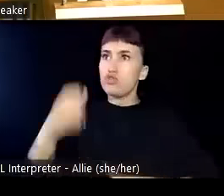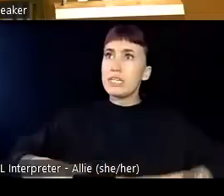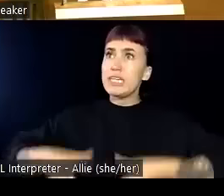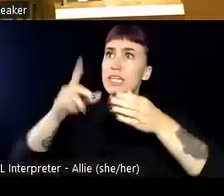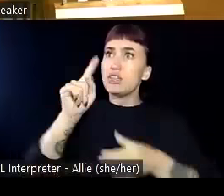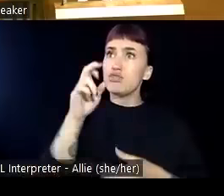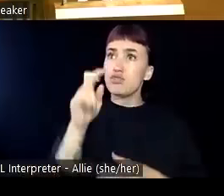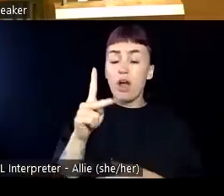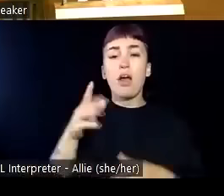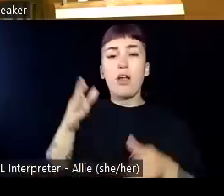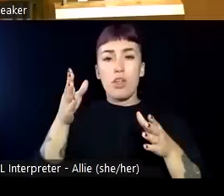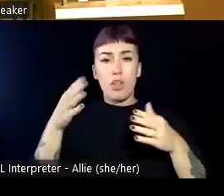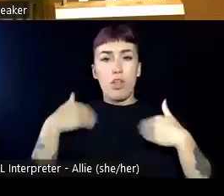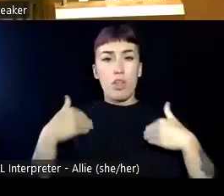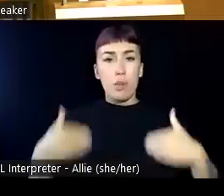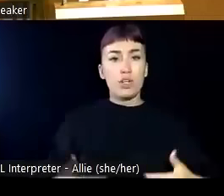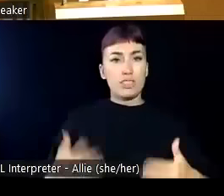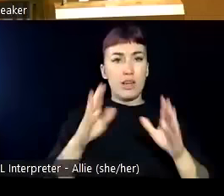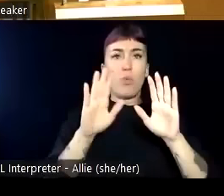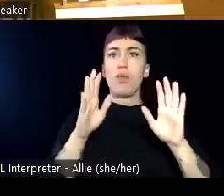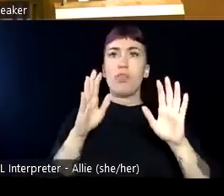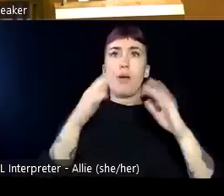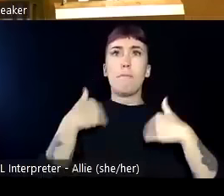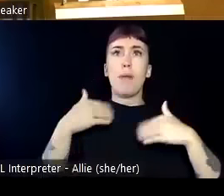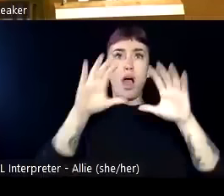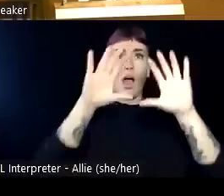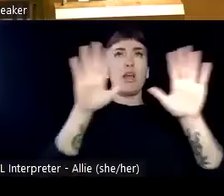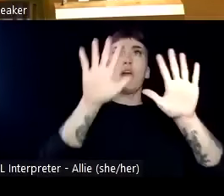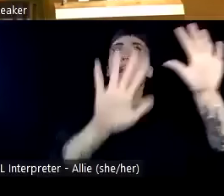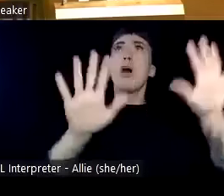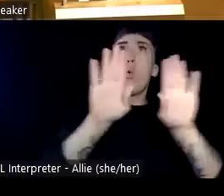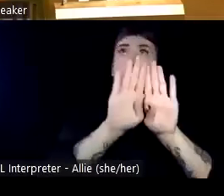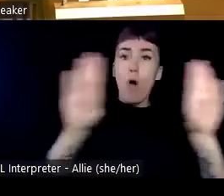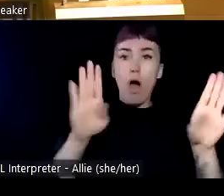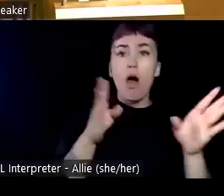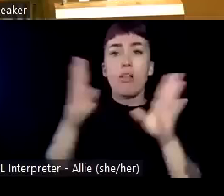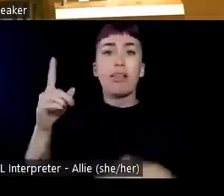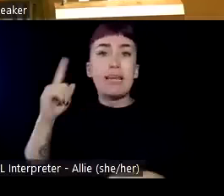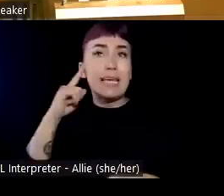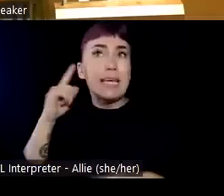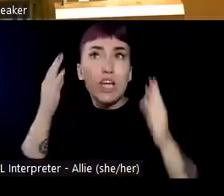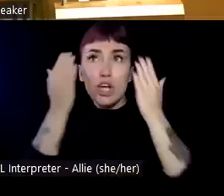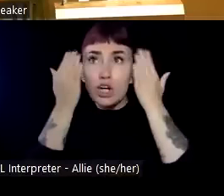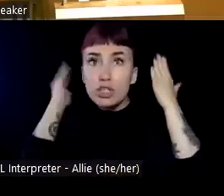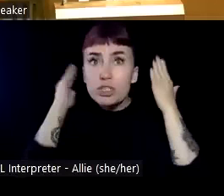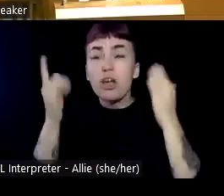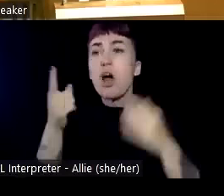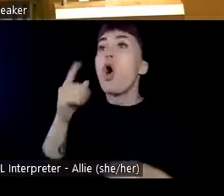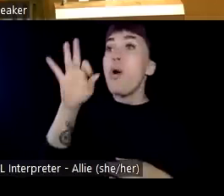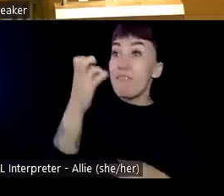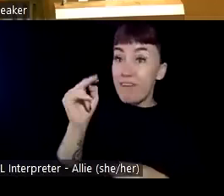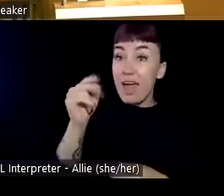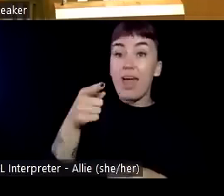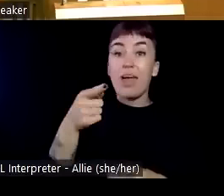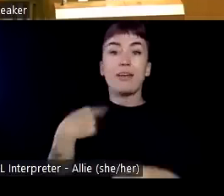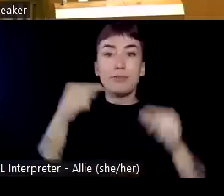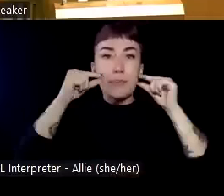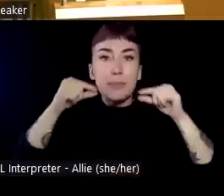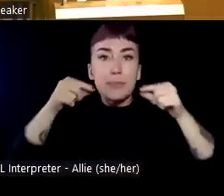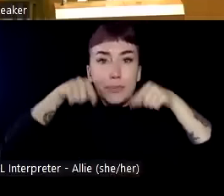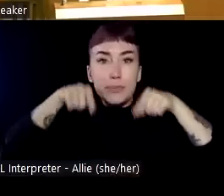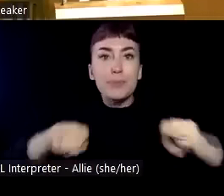body says, "Oh, a wall." The person at its ears, a fan. The person at its tusks, a spear. And the